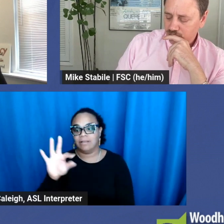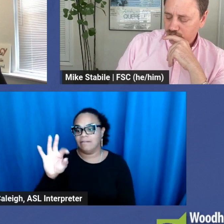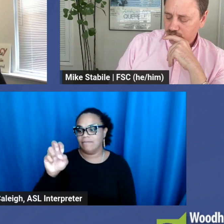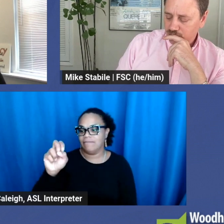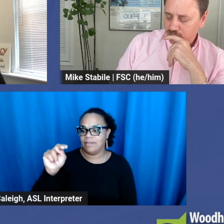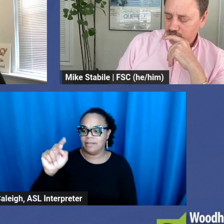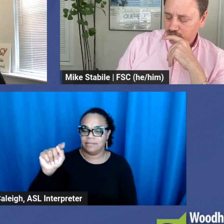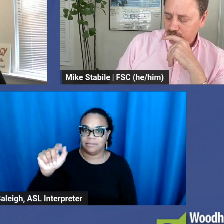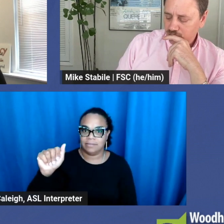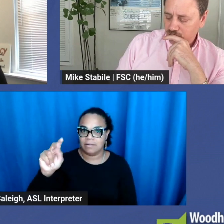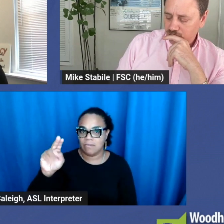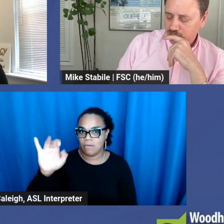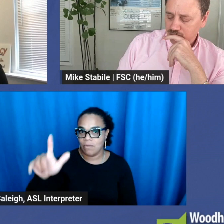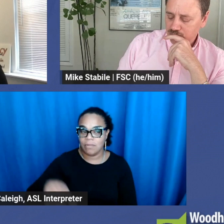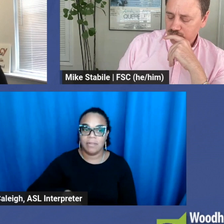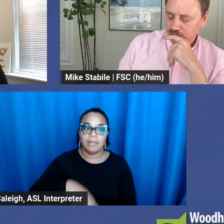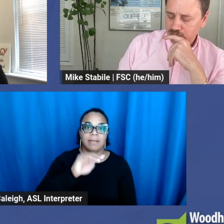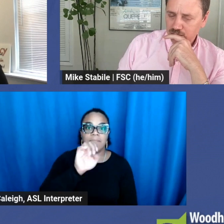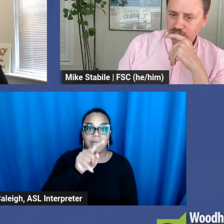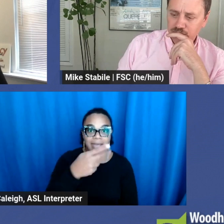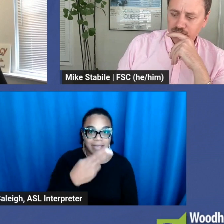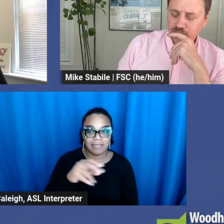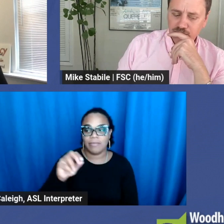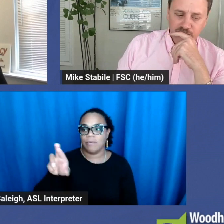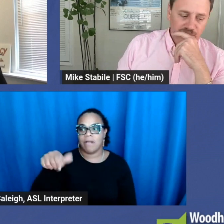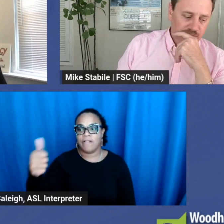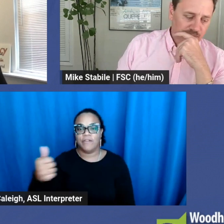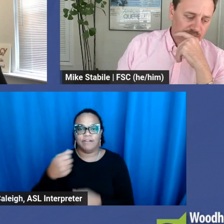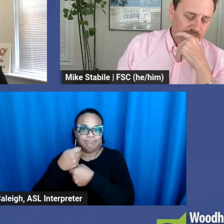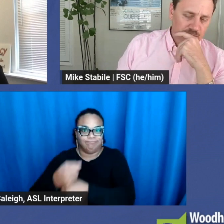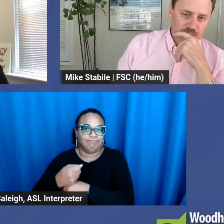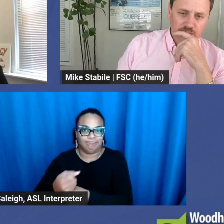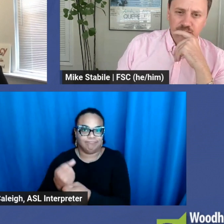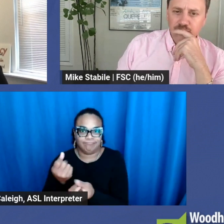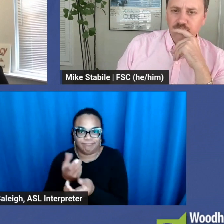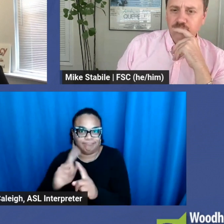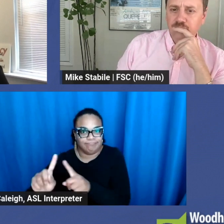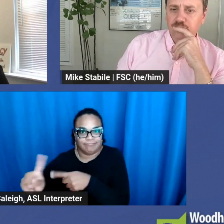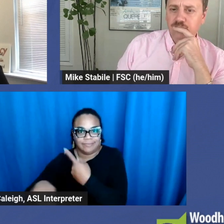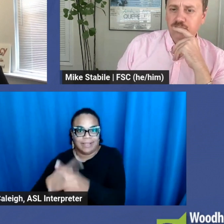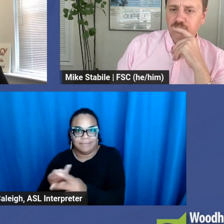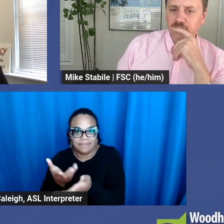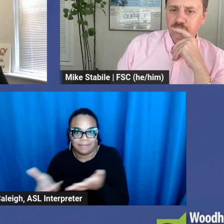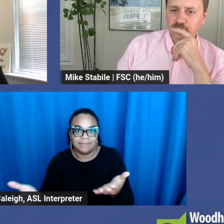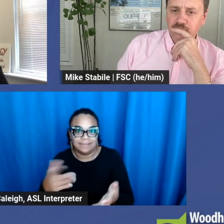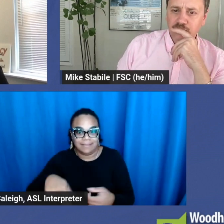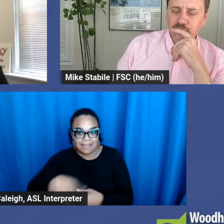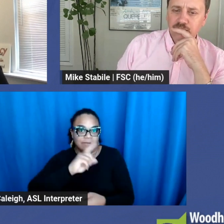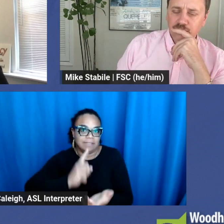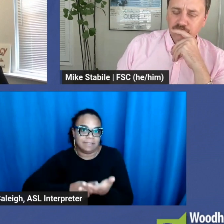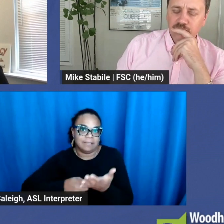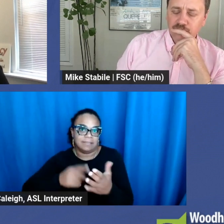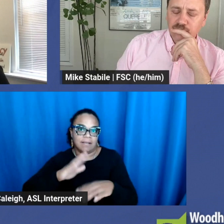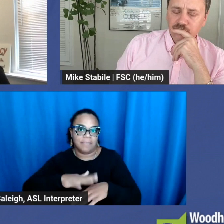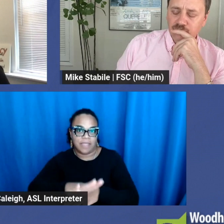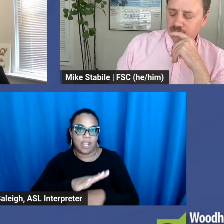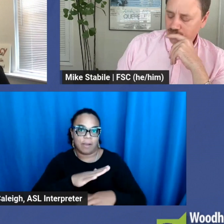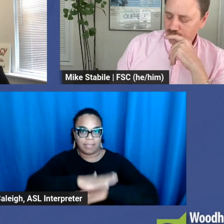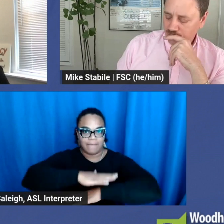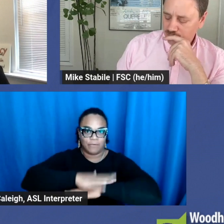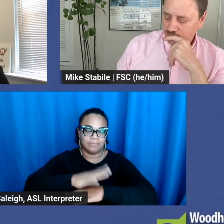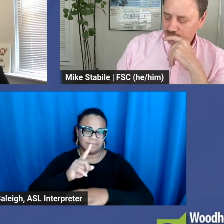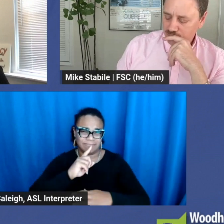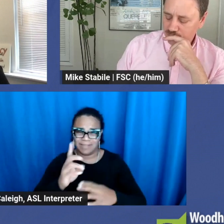meth, or other counterfeit substances was being discussed on their platforms. So again, it's a pretty broad set